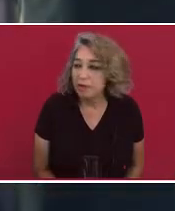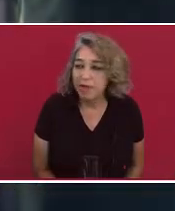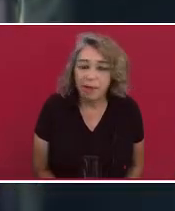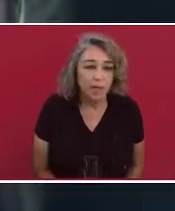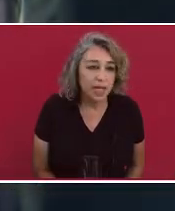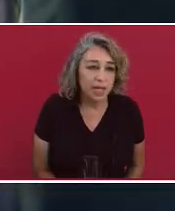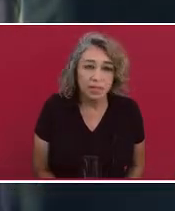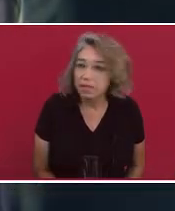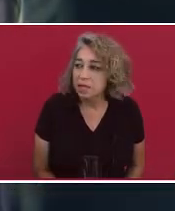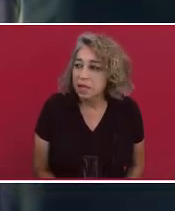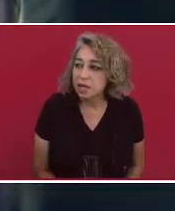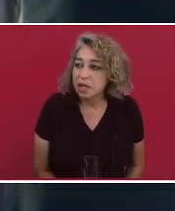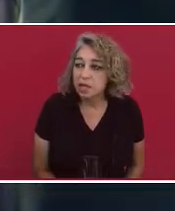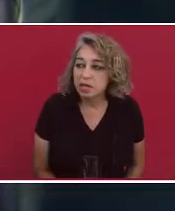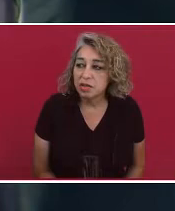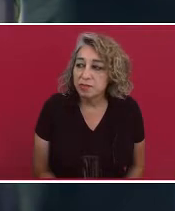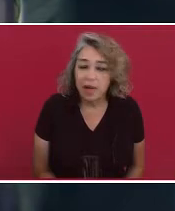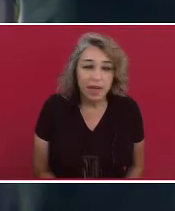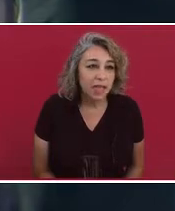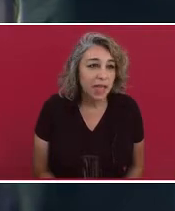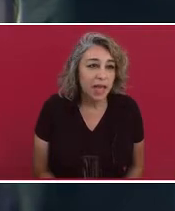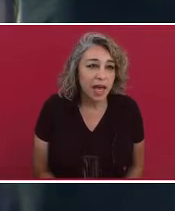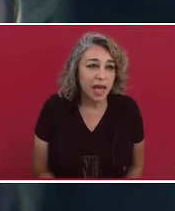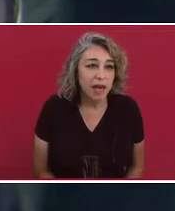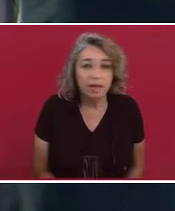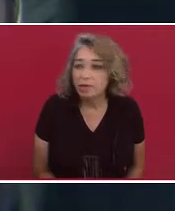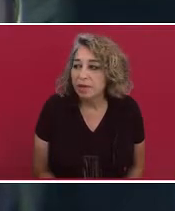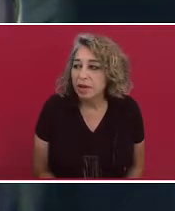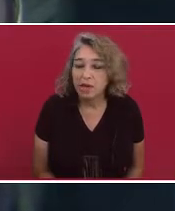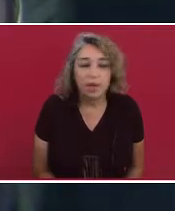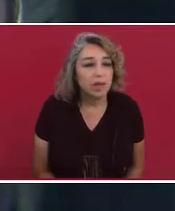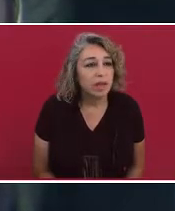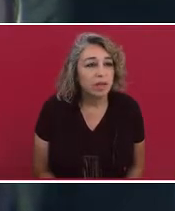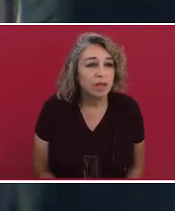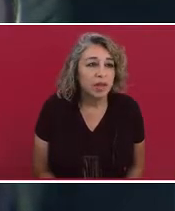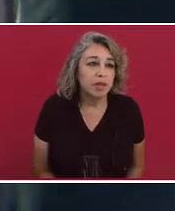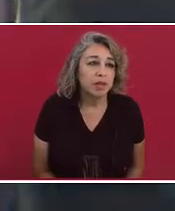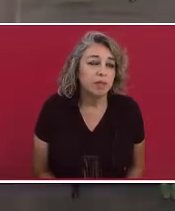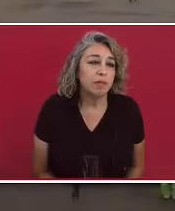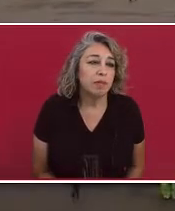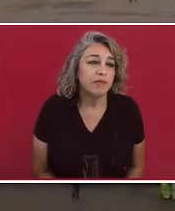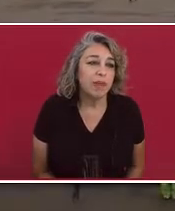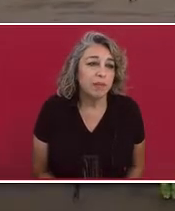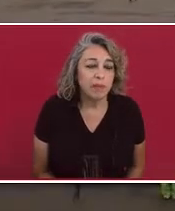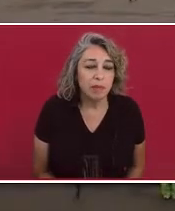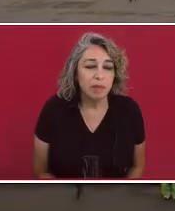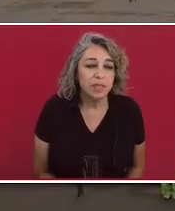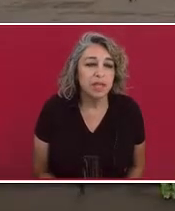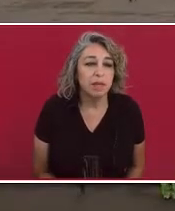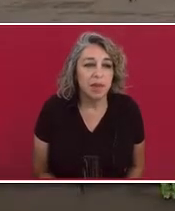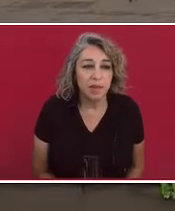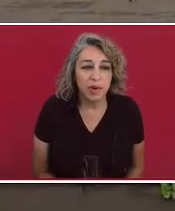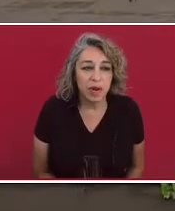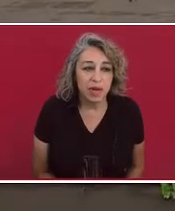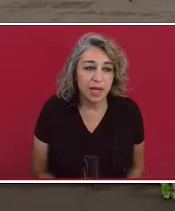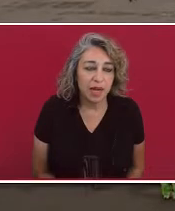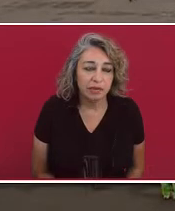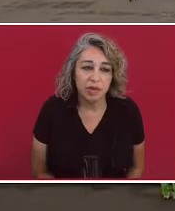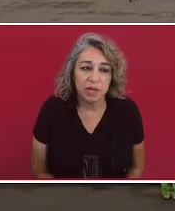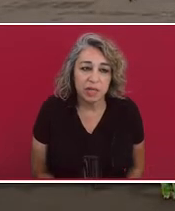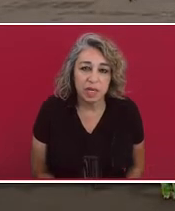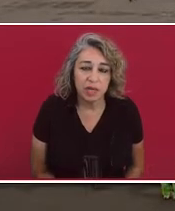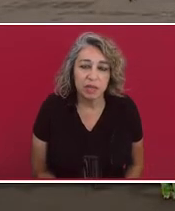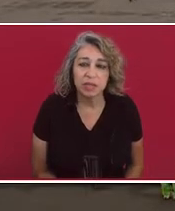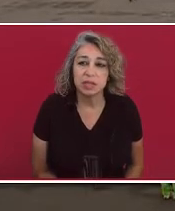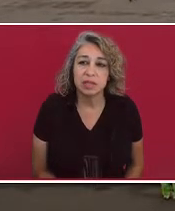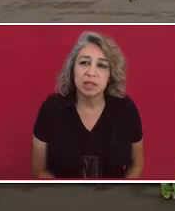For the families to finally have their family members commemorated after all